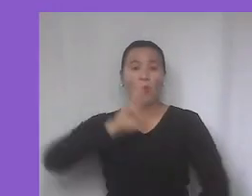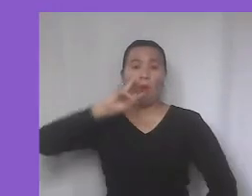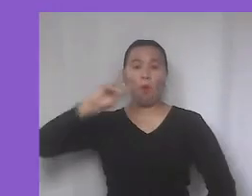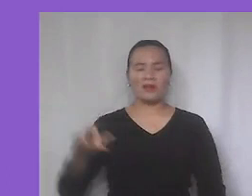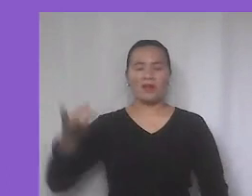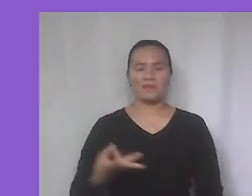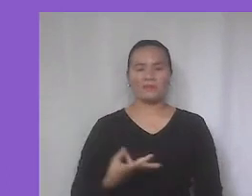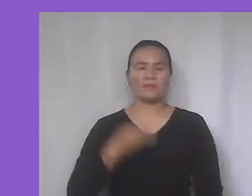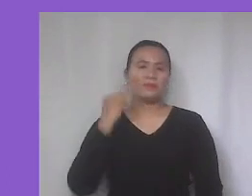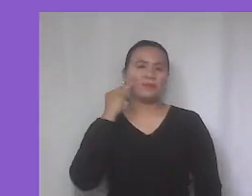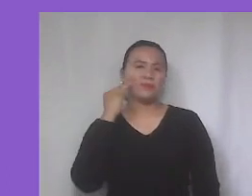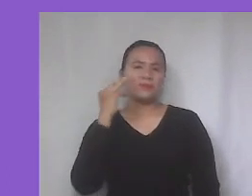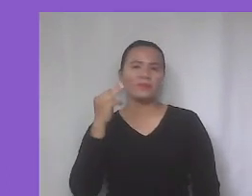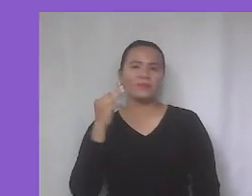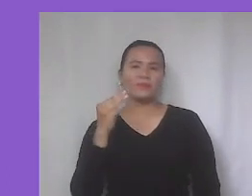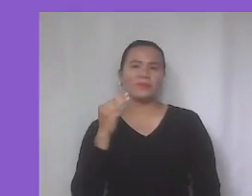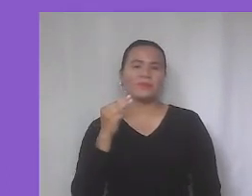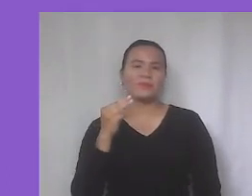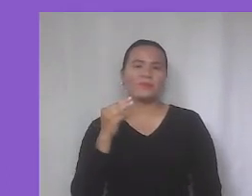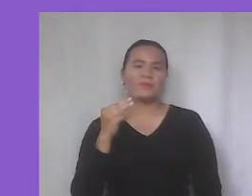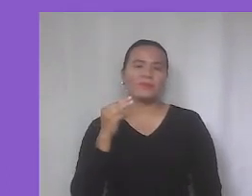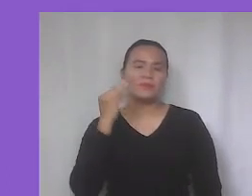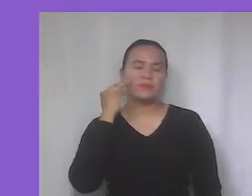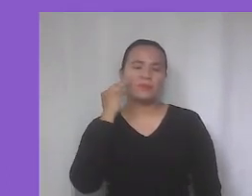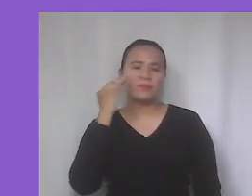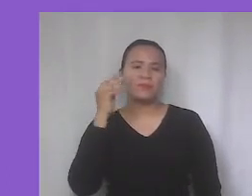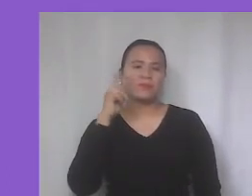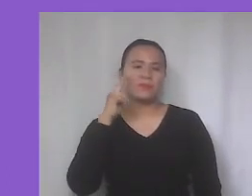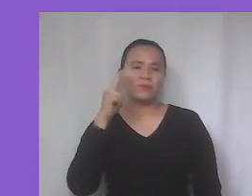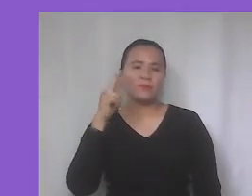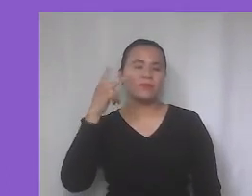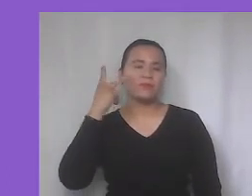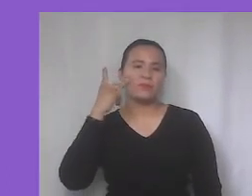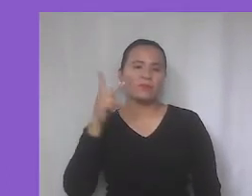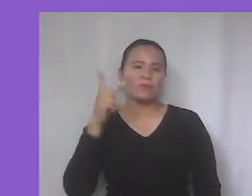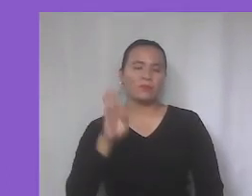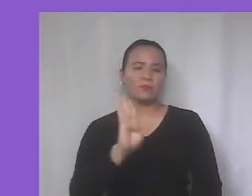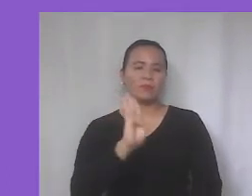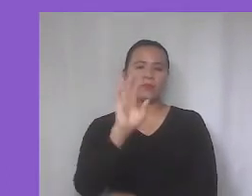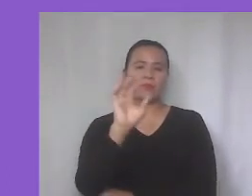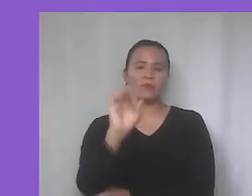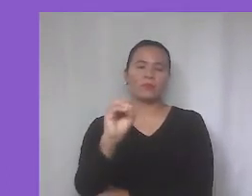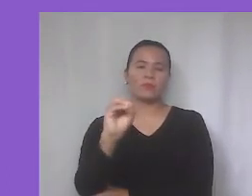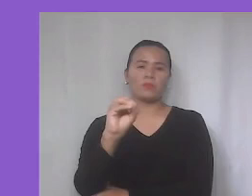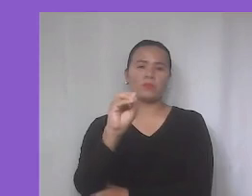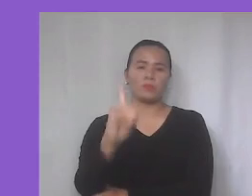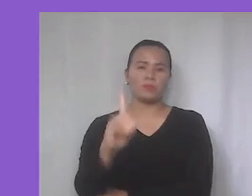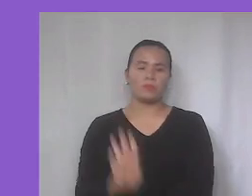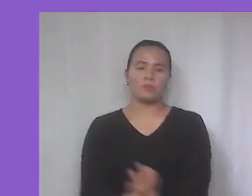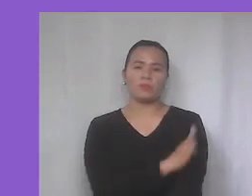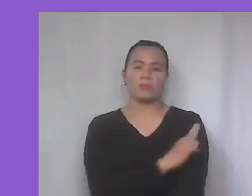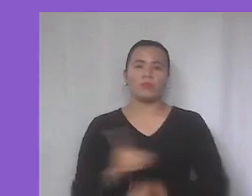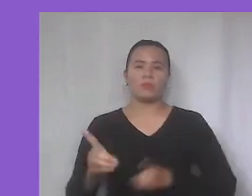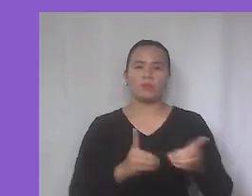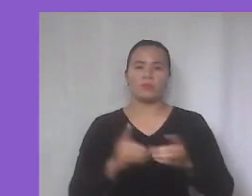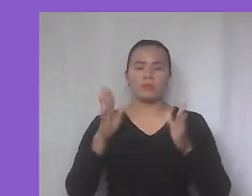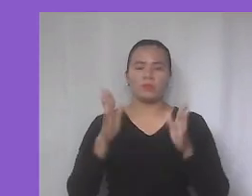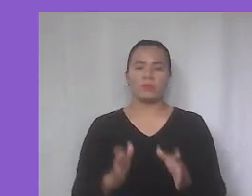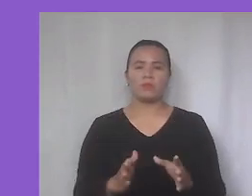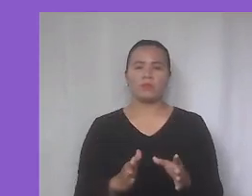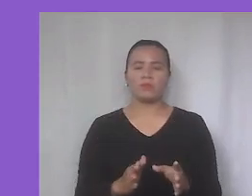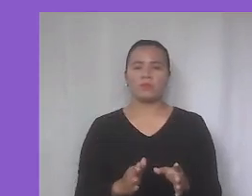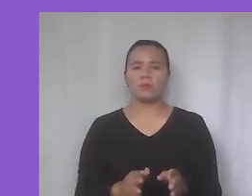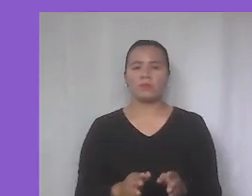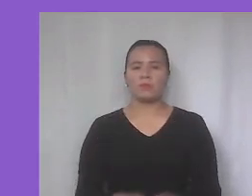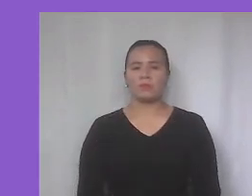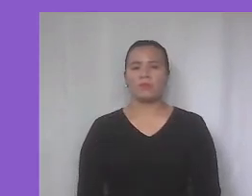Reina Macalinao Pante, Board of Director, Philippine Dyslexia Foundation. Let us give her a virtual round of